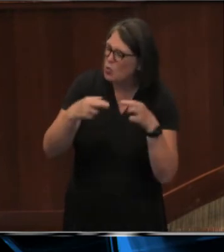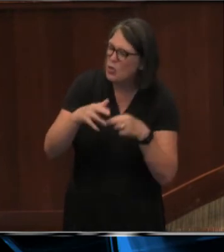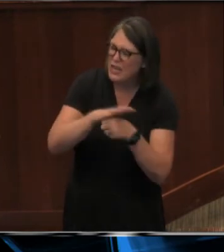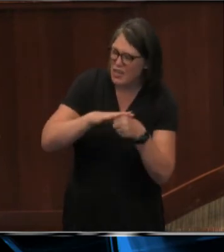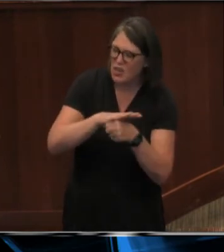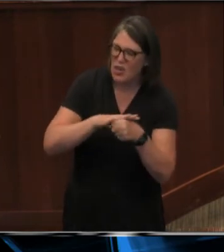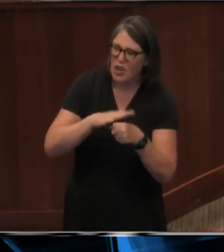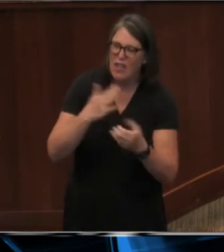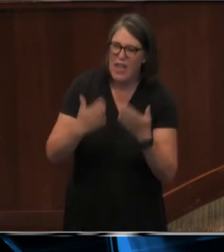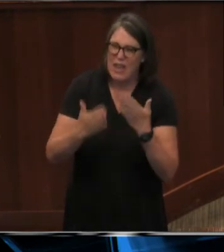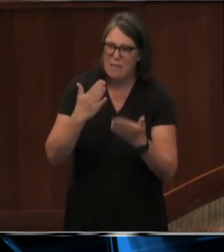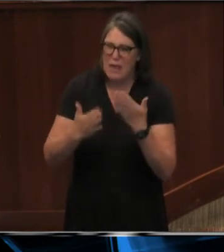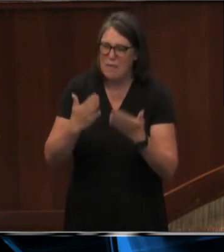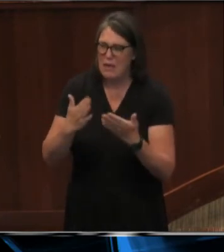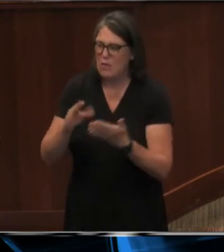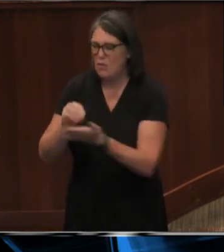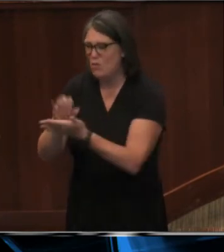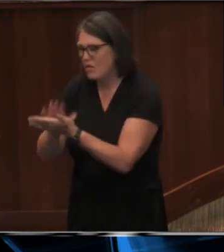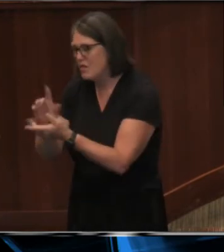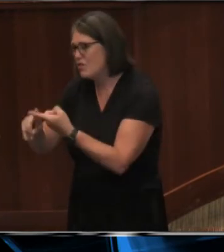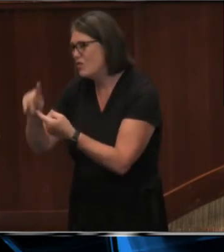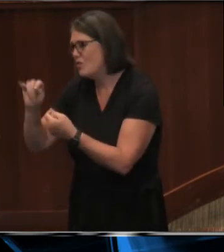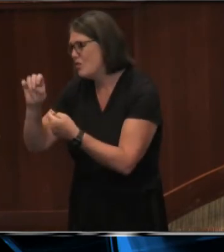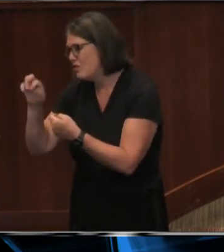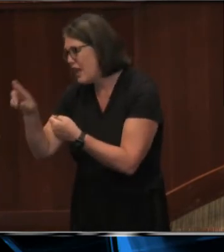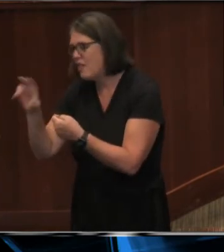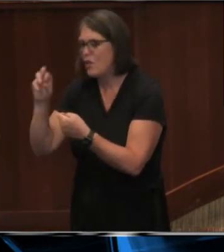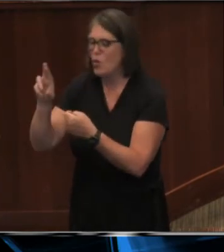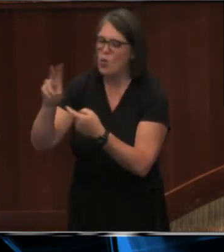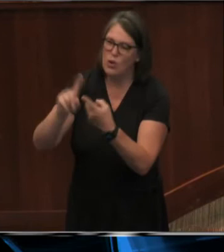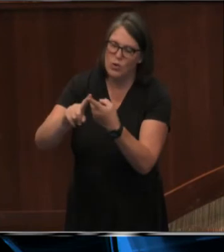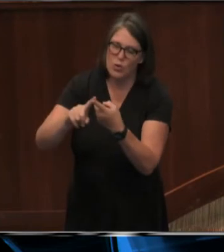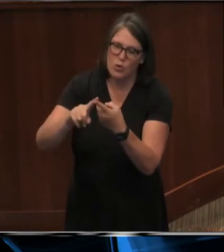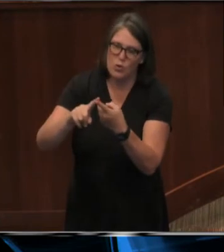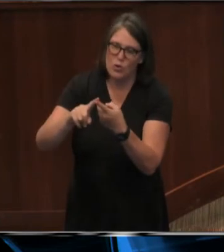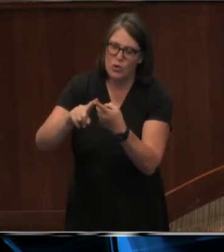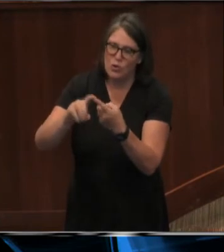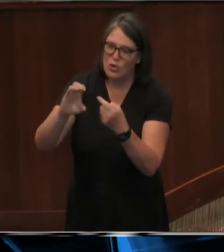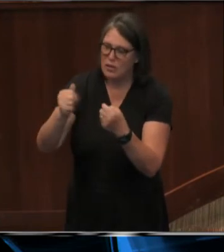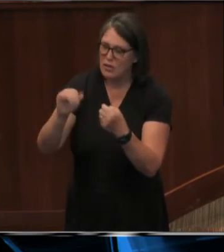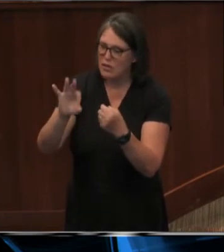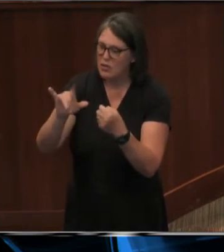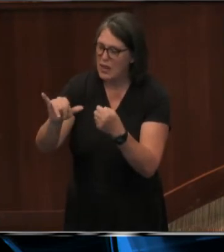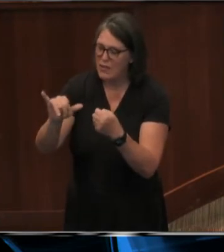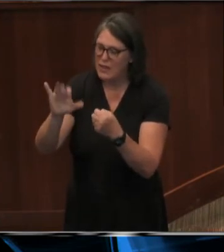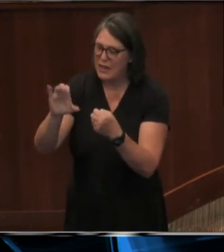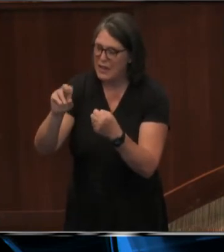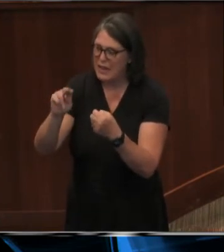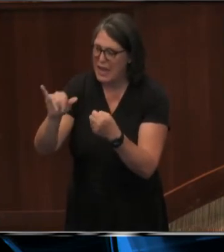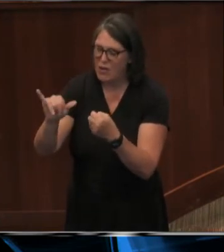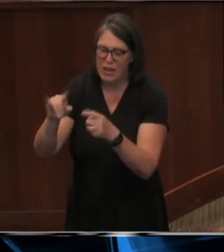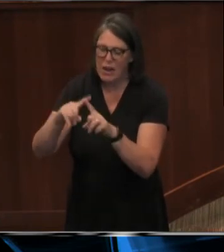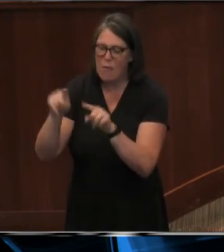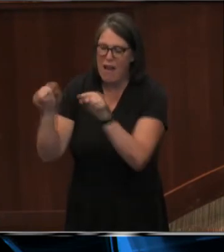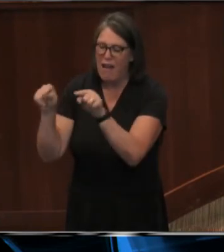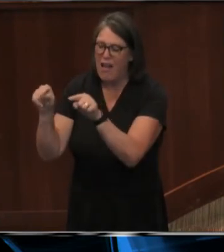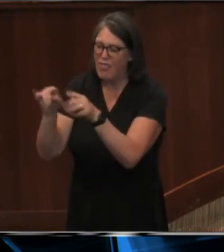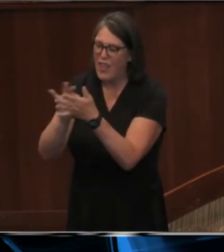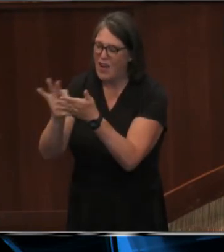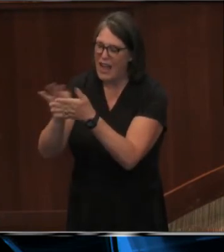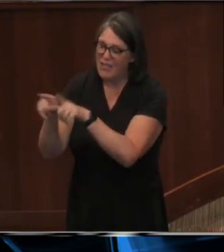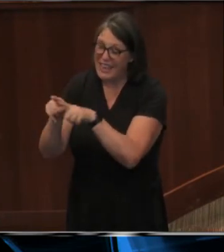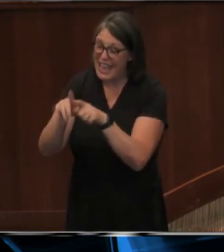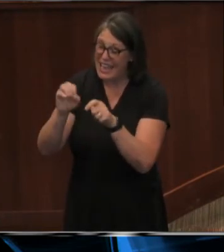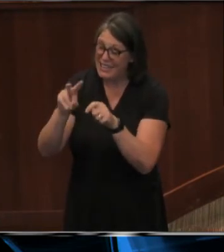would potentially have been reported to Teller County or potentially out into Chaffee County, but those patients, so that they're counted as a